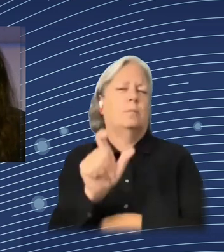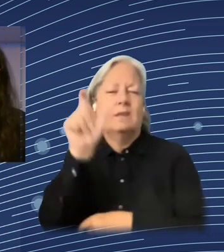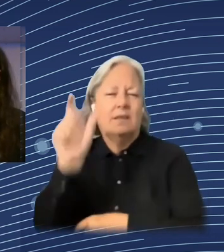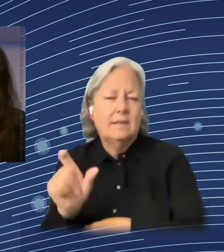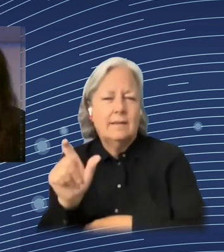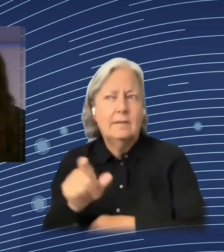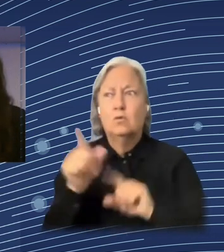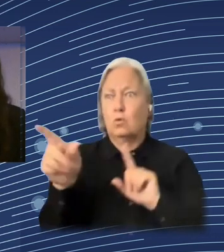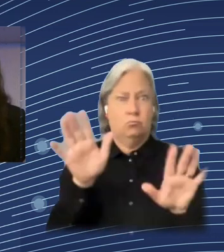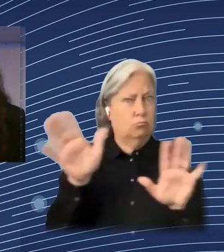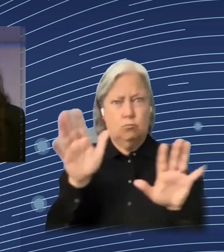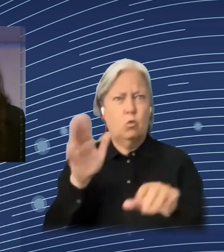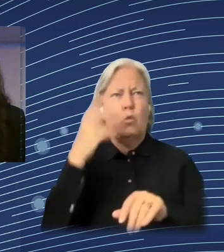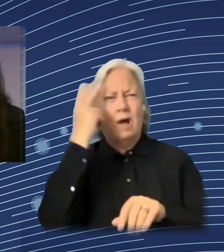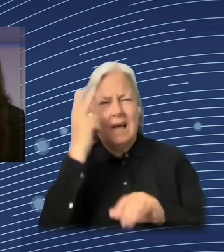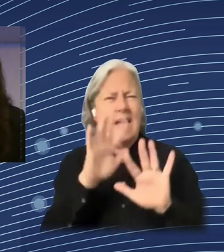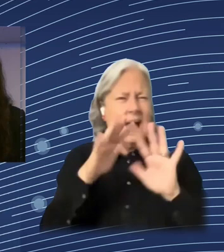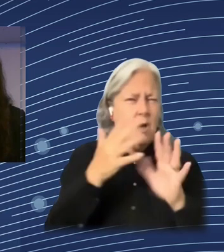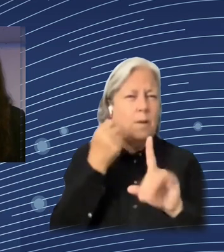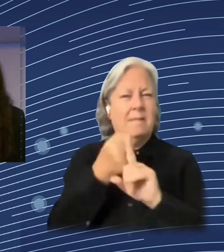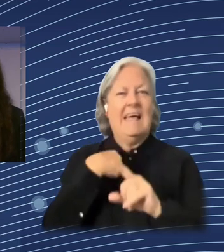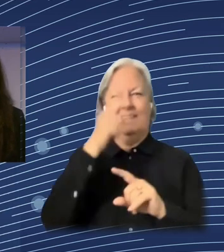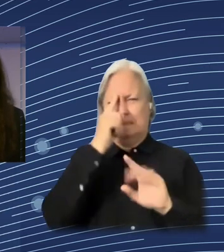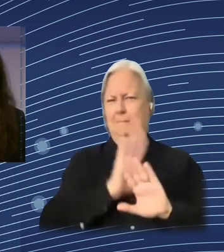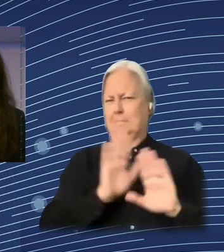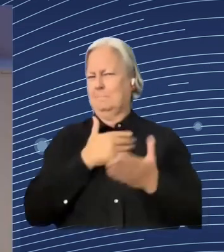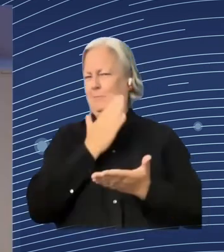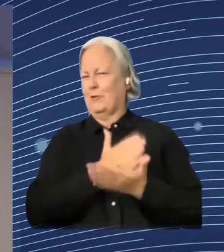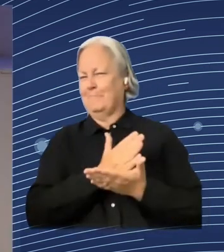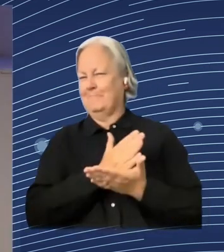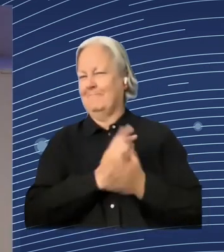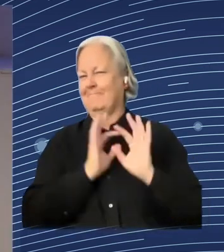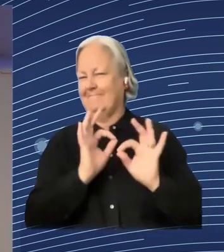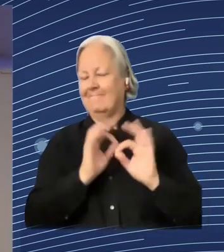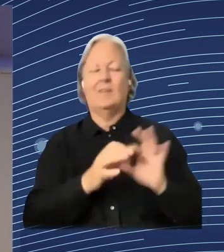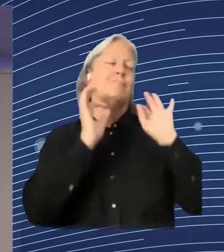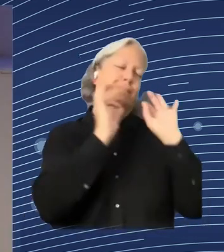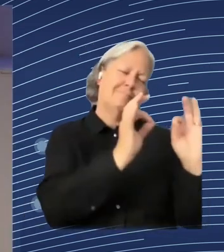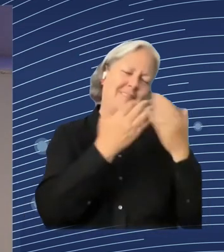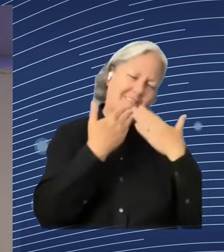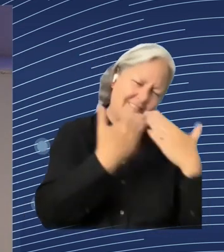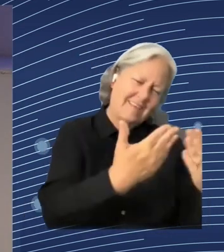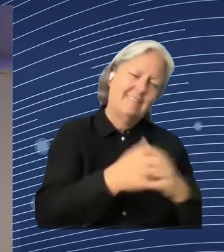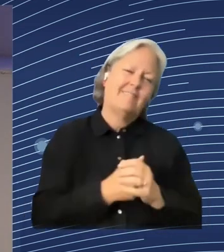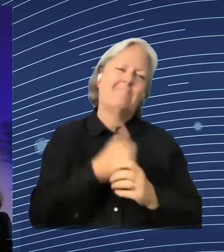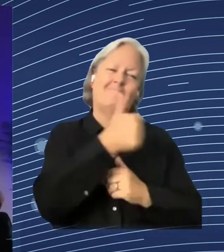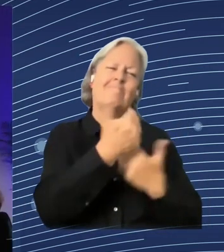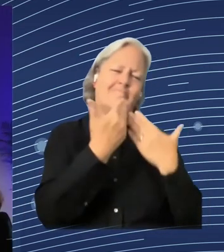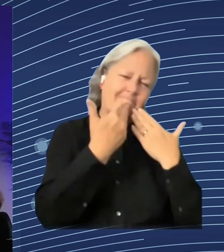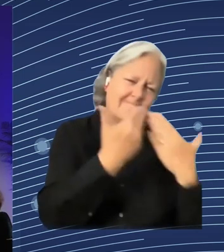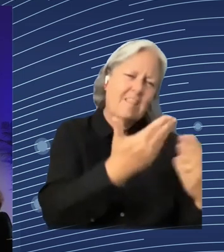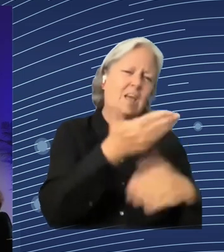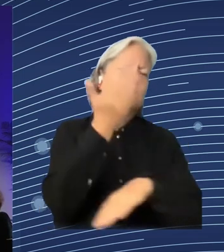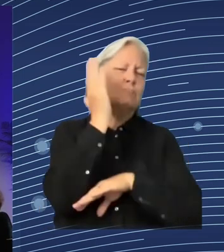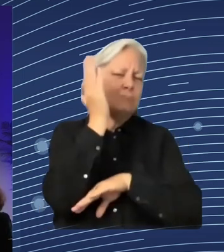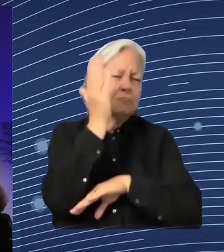can impact. So I think that I'm going to leave it here. Excellent. Yeah. Mirai, thank you very much for those comments. Maybe an